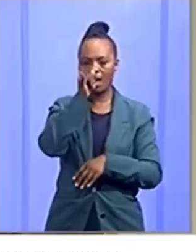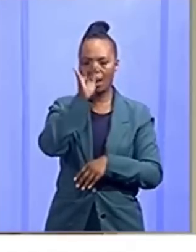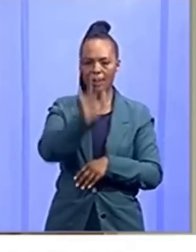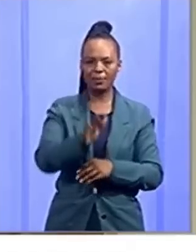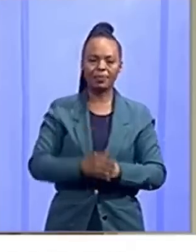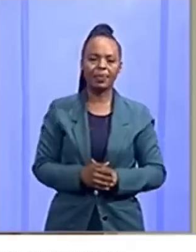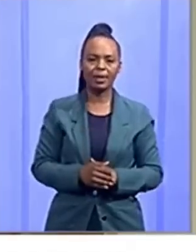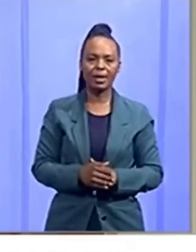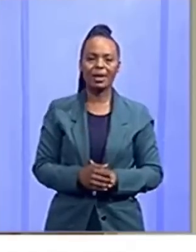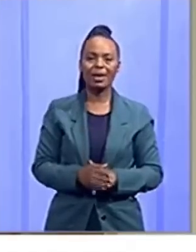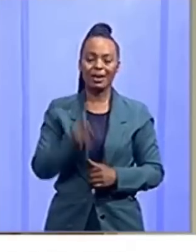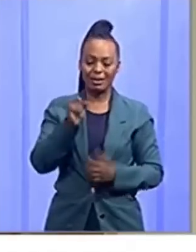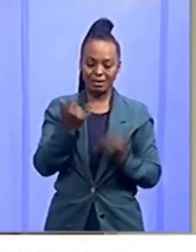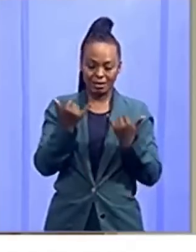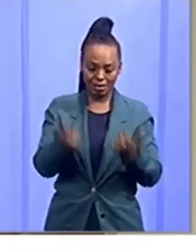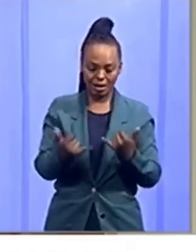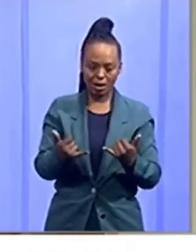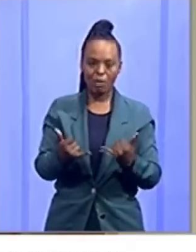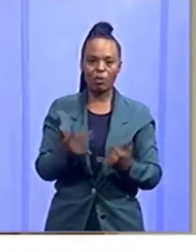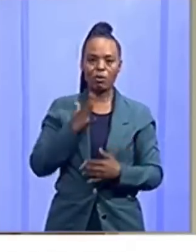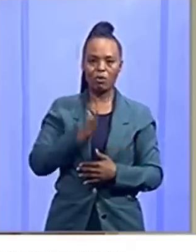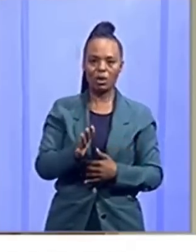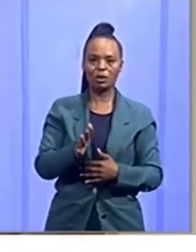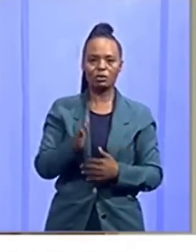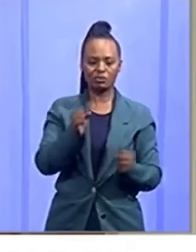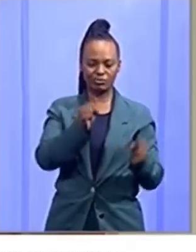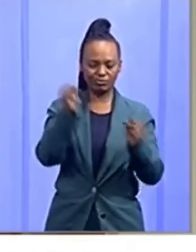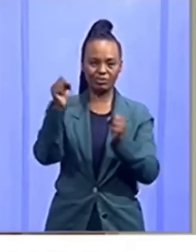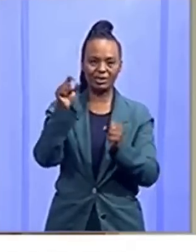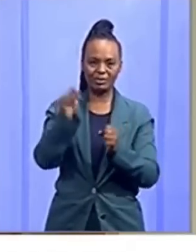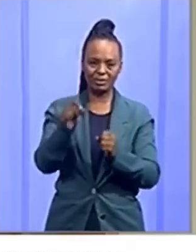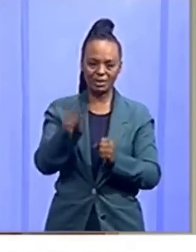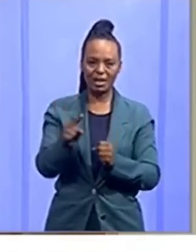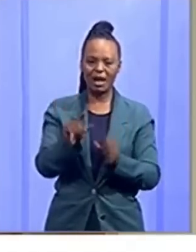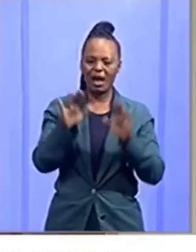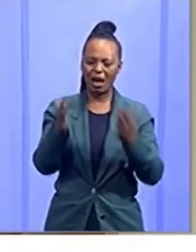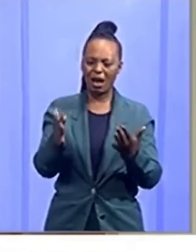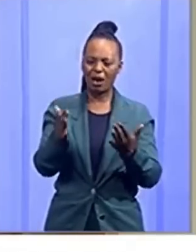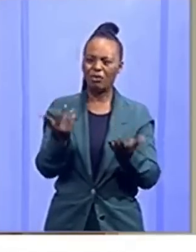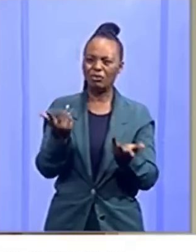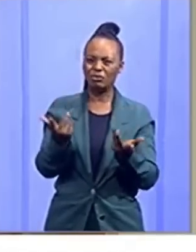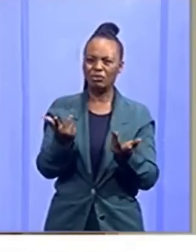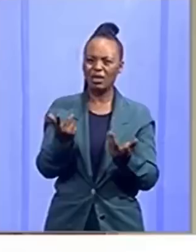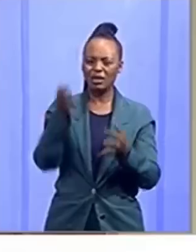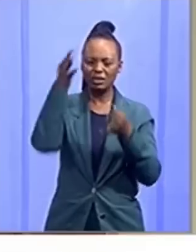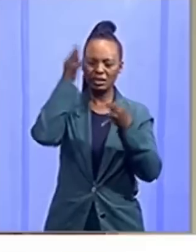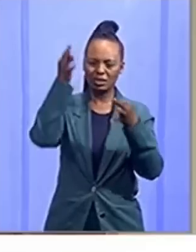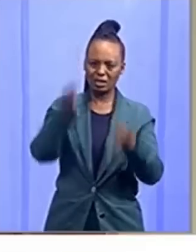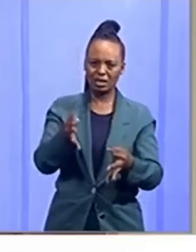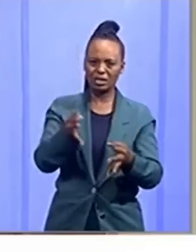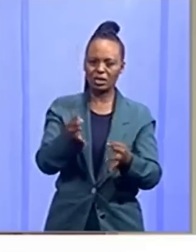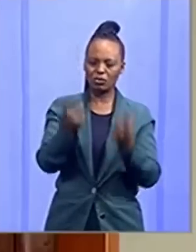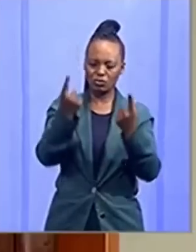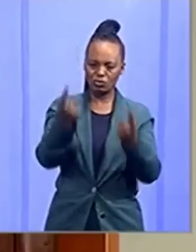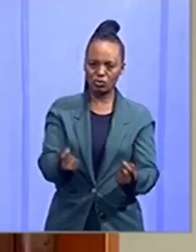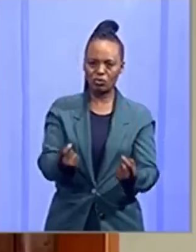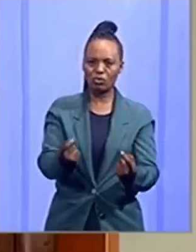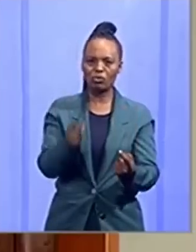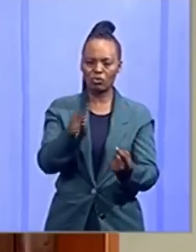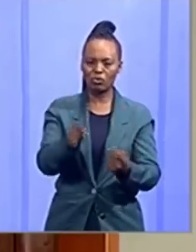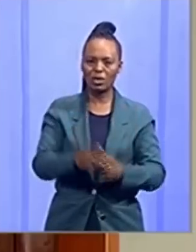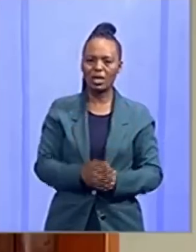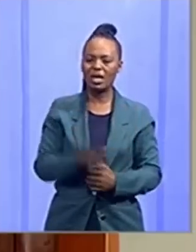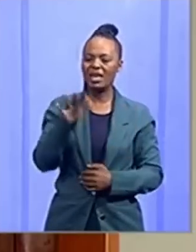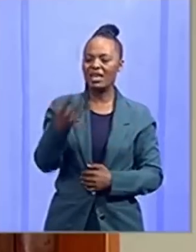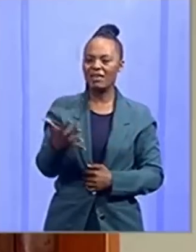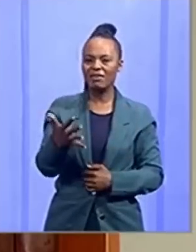So we wanted now to arrive as to how did they arrive to that end in order to make an election,